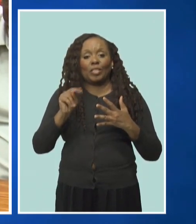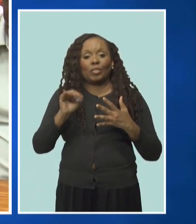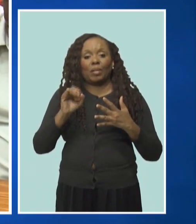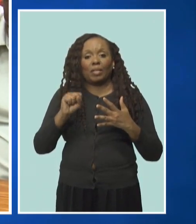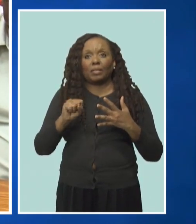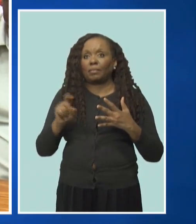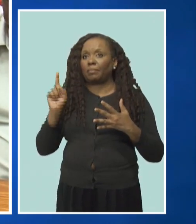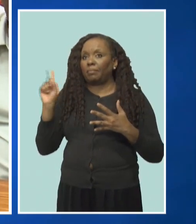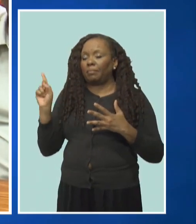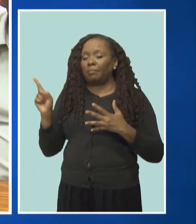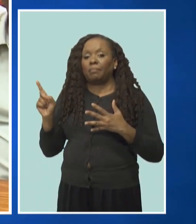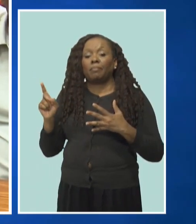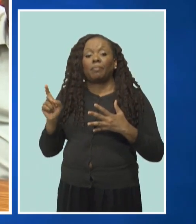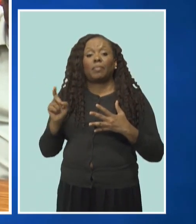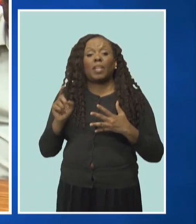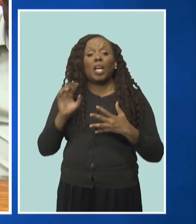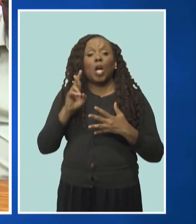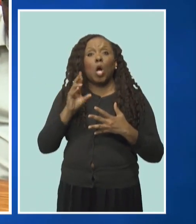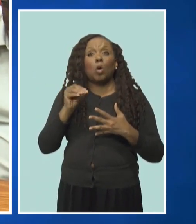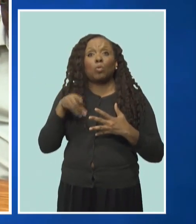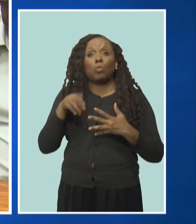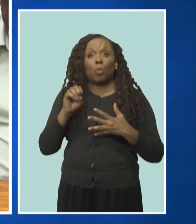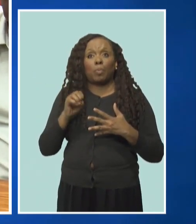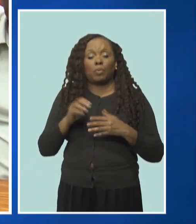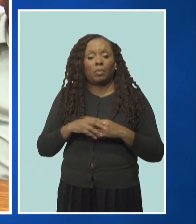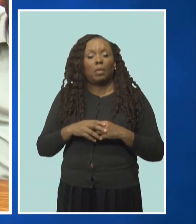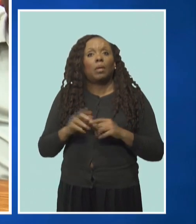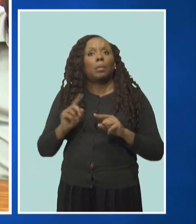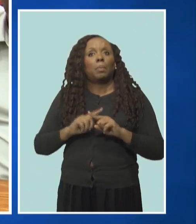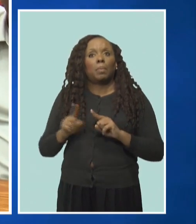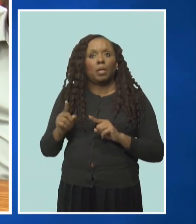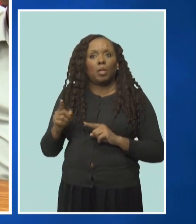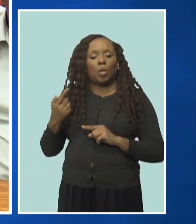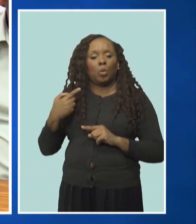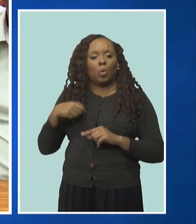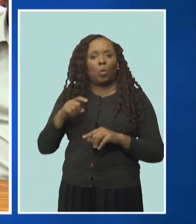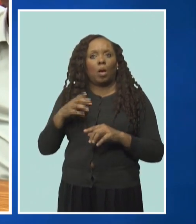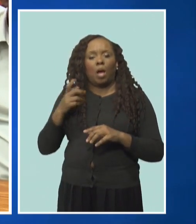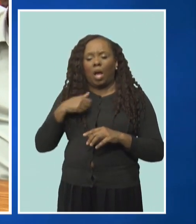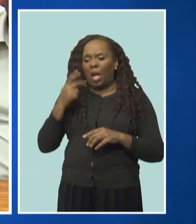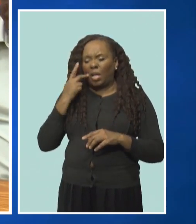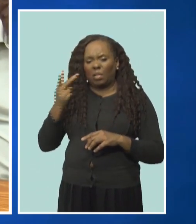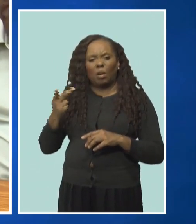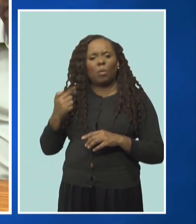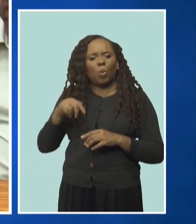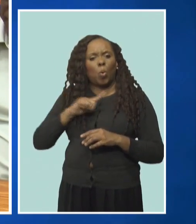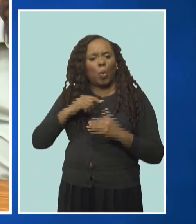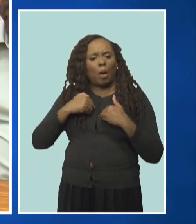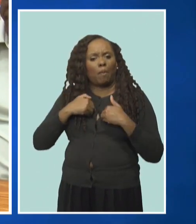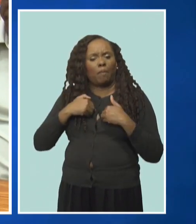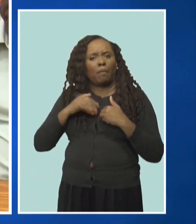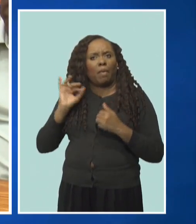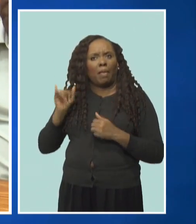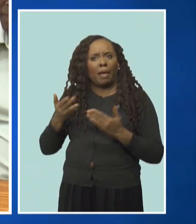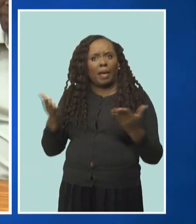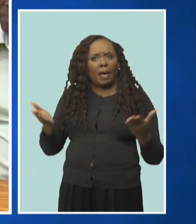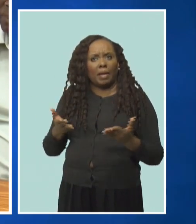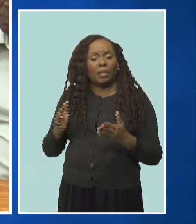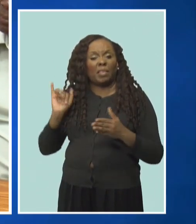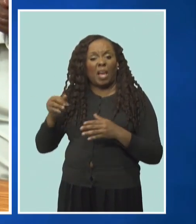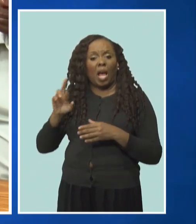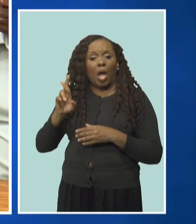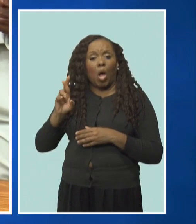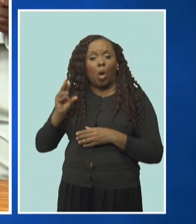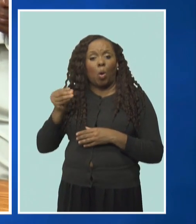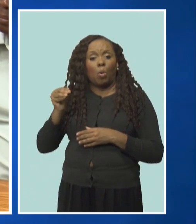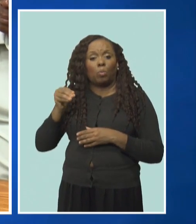Barbados, we treat this plant as a pest. It's called the agave plant in Spanish. When I saw it, I was amazed. And they actually made this rope. This is